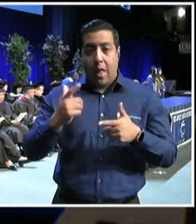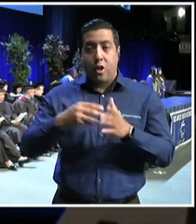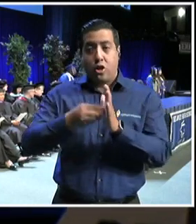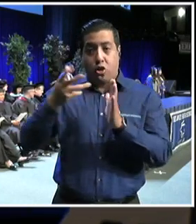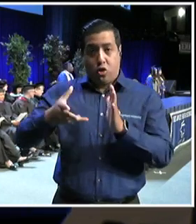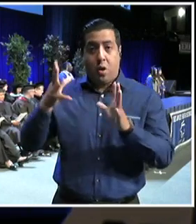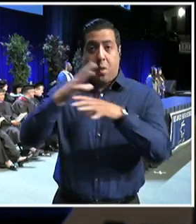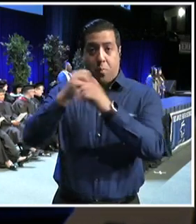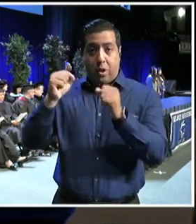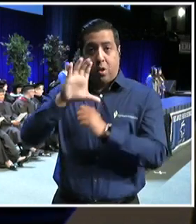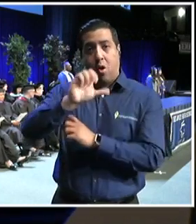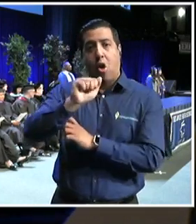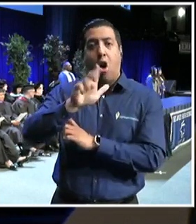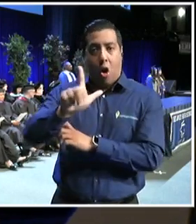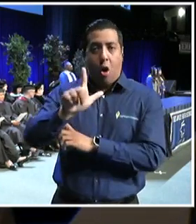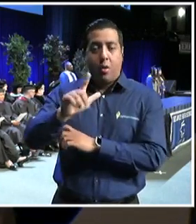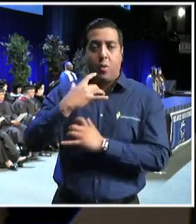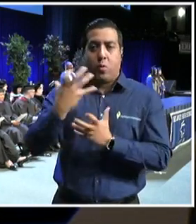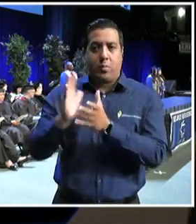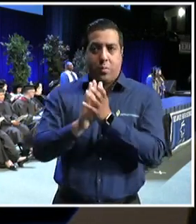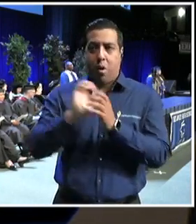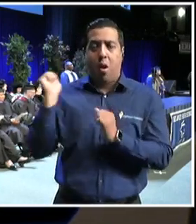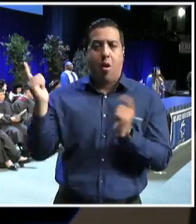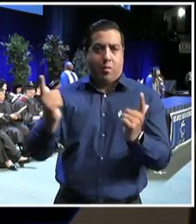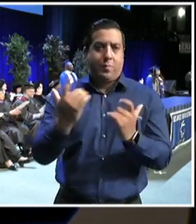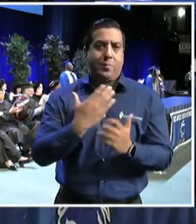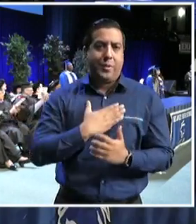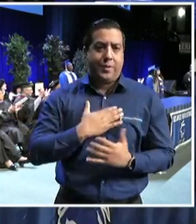Carl Johnson. Please give them all a big round of applause.